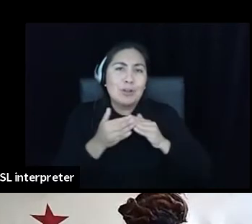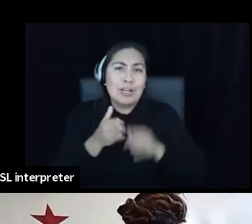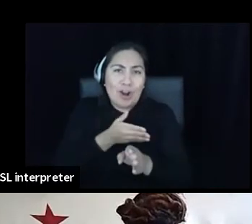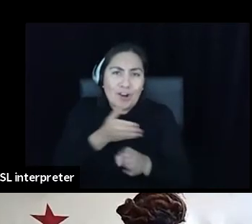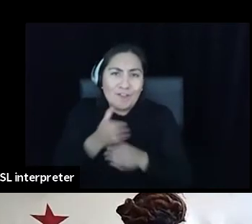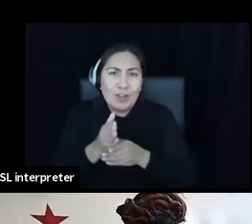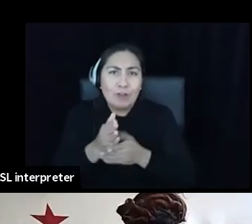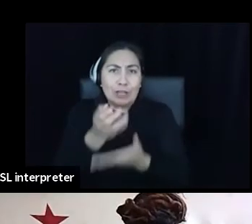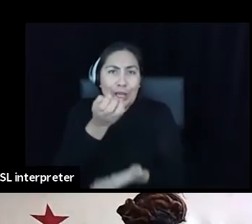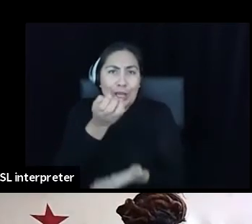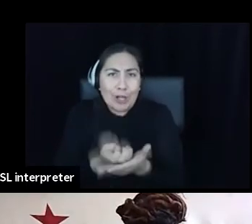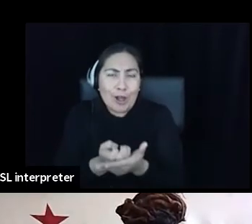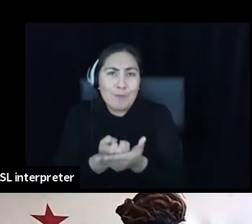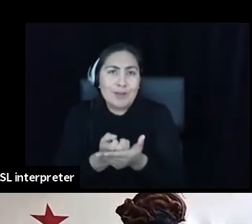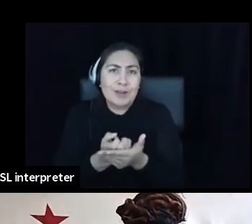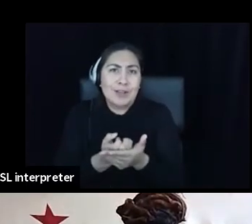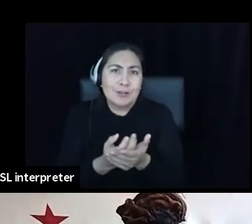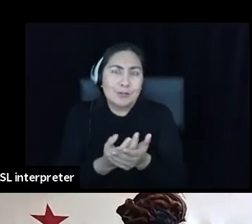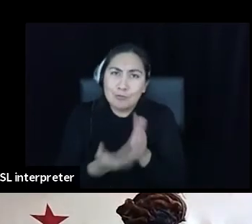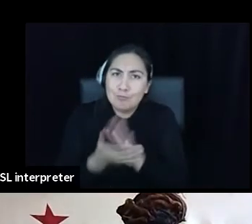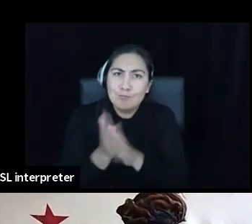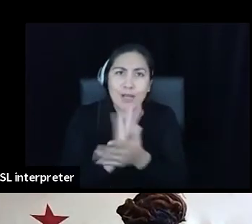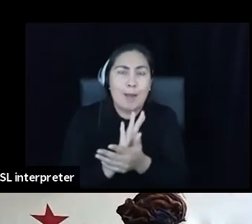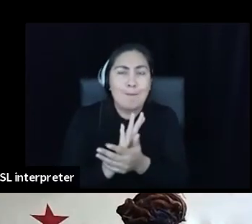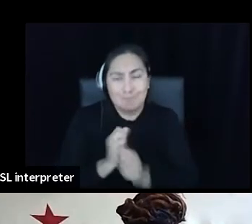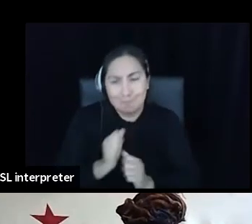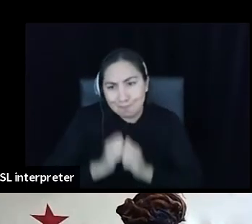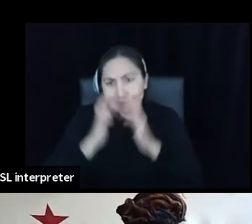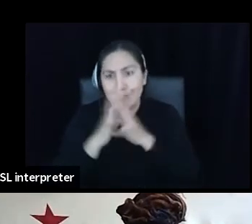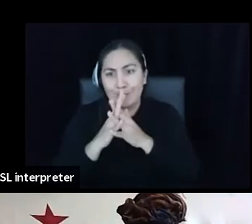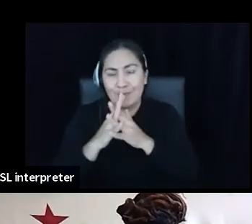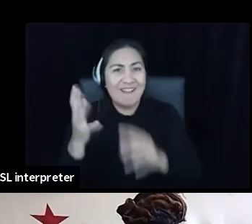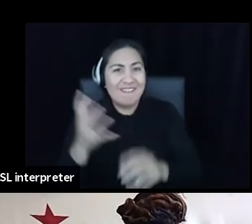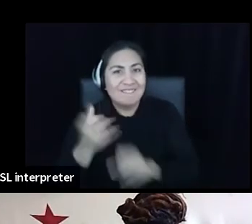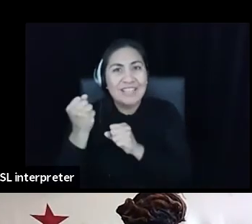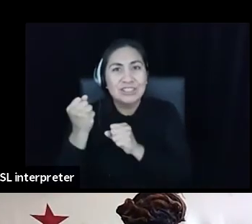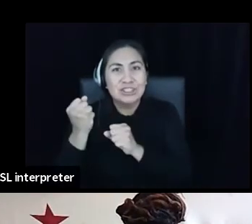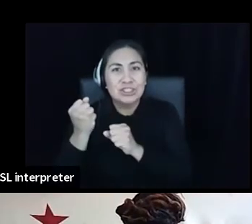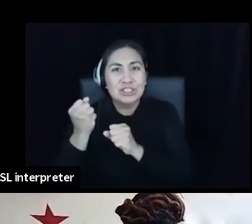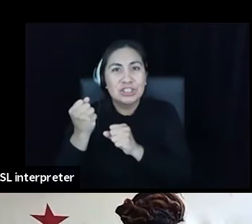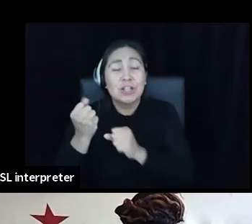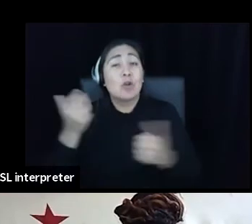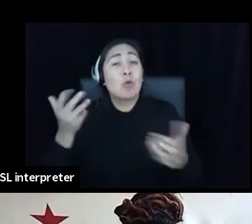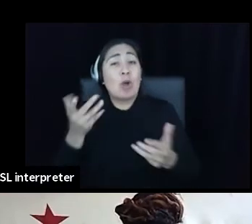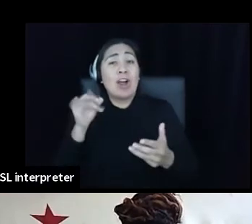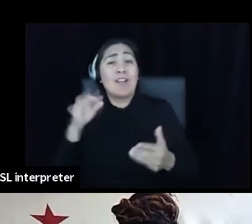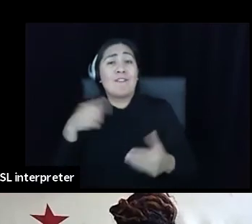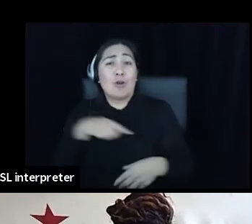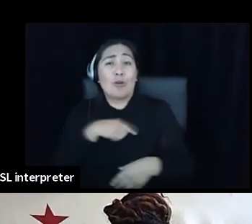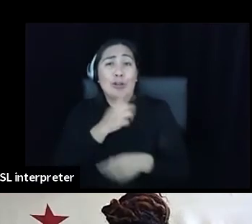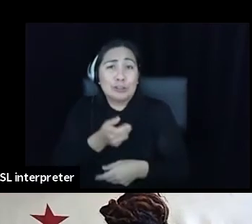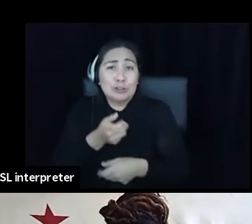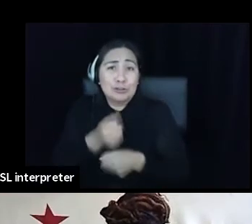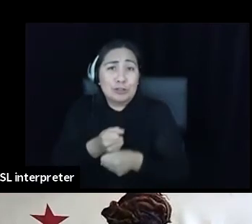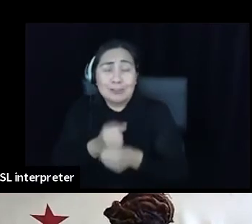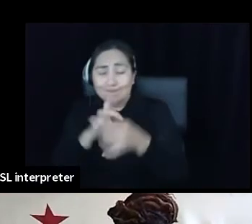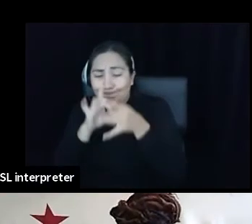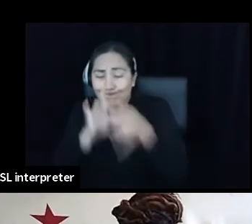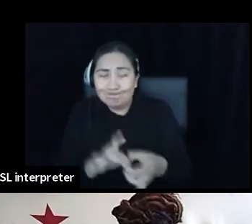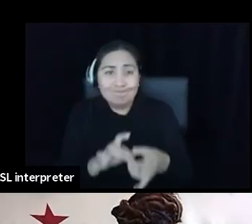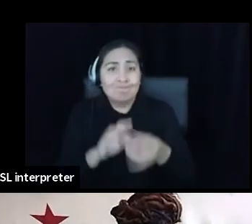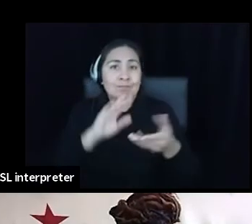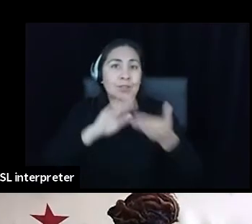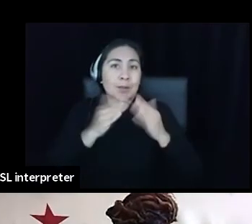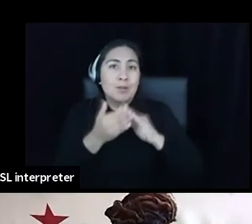to bounce back faster? What if we trusted our communities and the ties that bind us to them more than the forces that